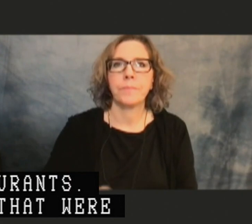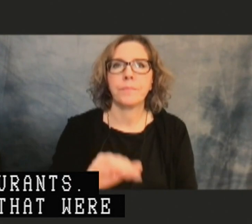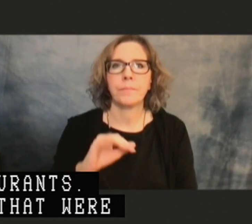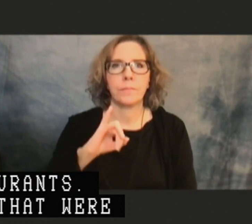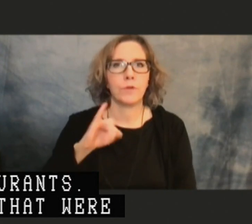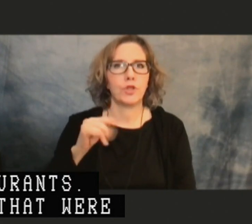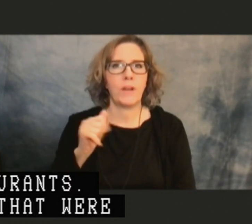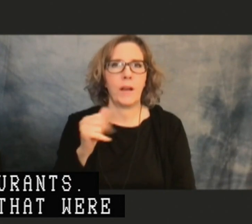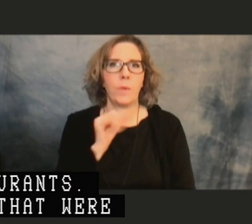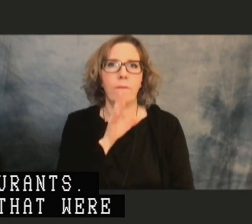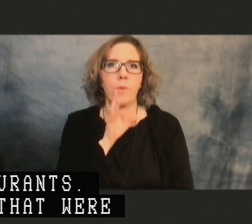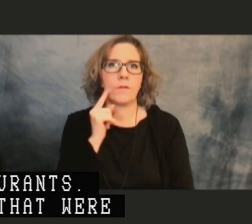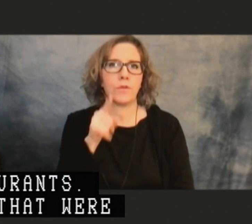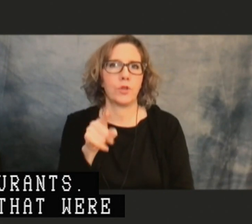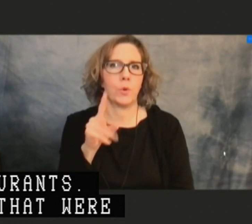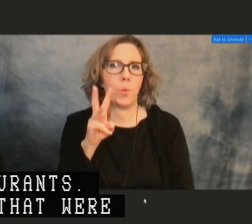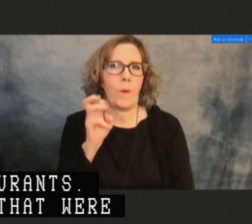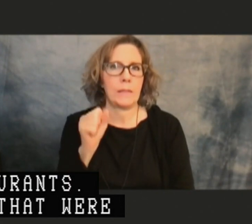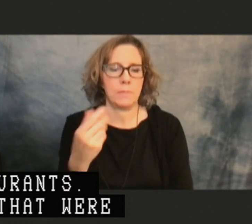Wesley, go ahead.